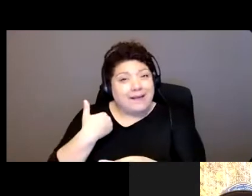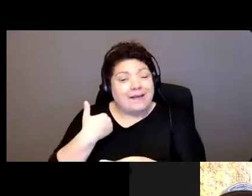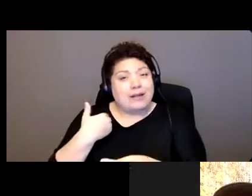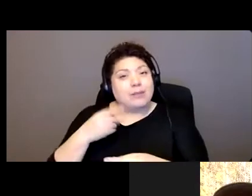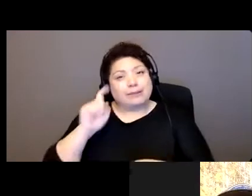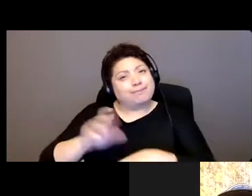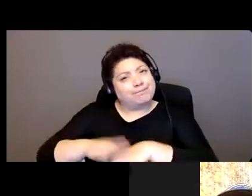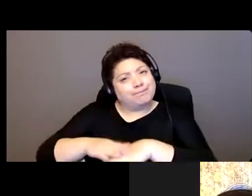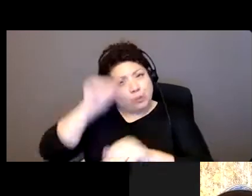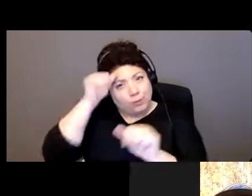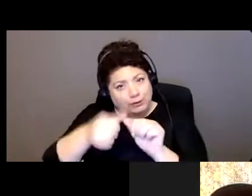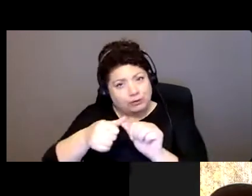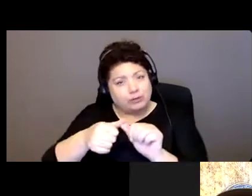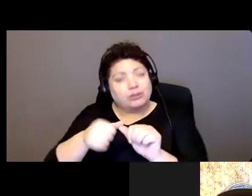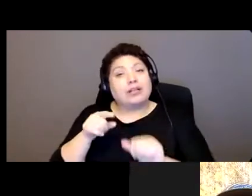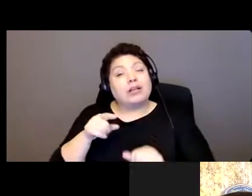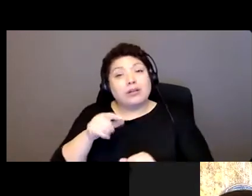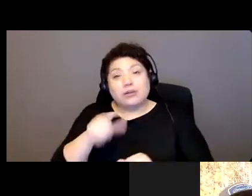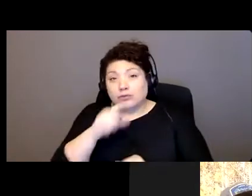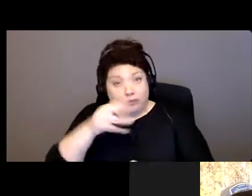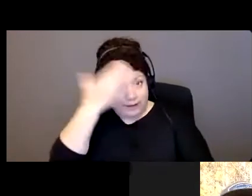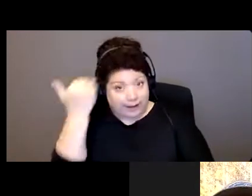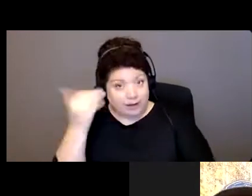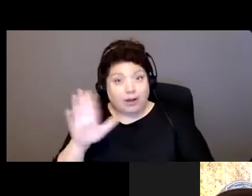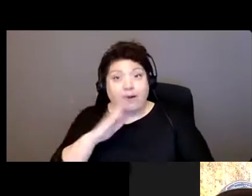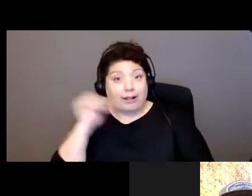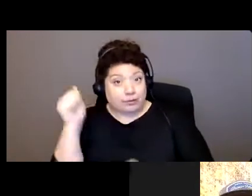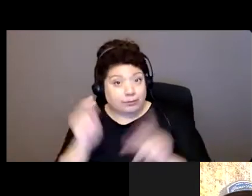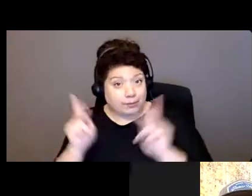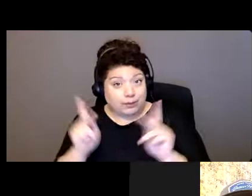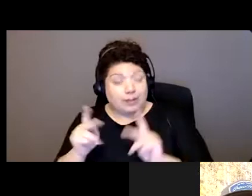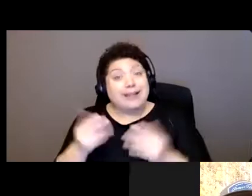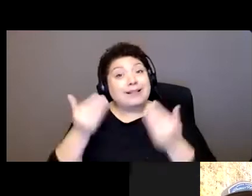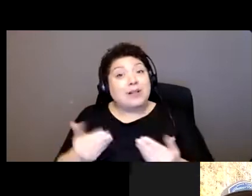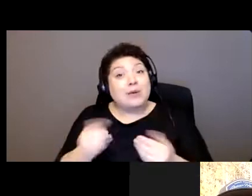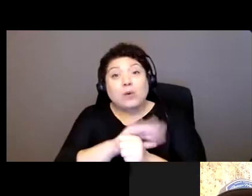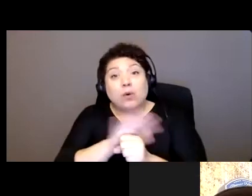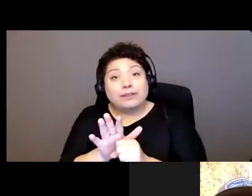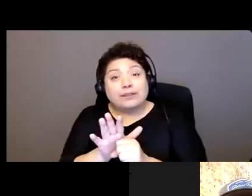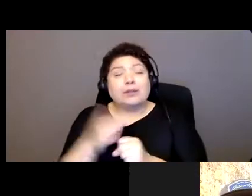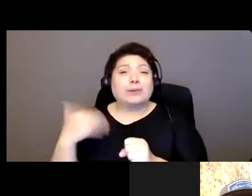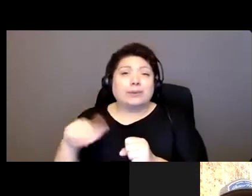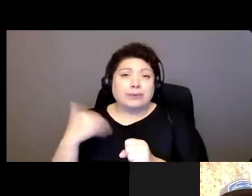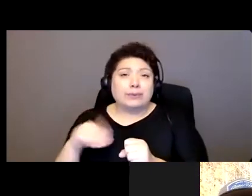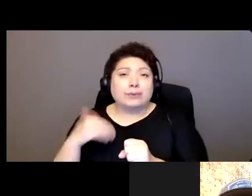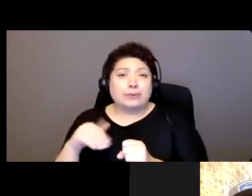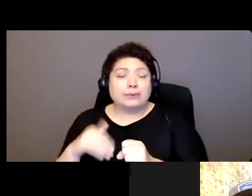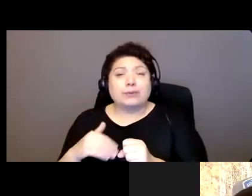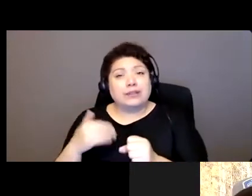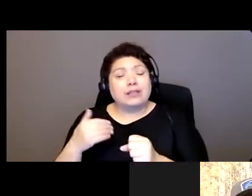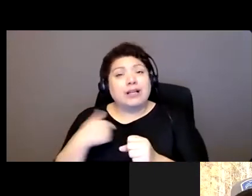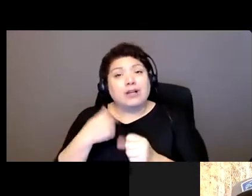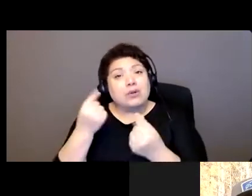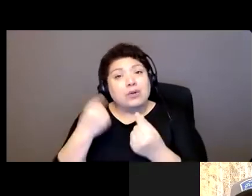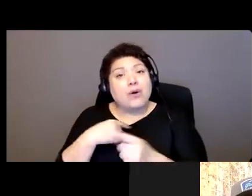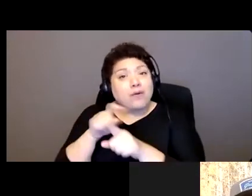like include the elders. During COVID is a crazy time. Like I call up my elders. I say,